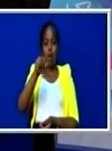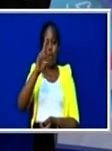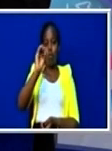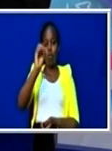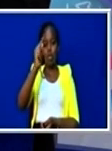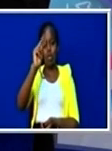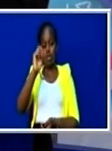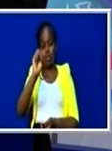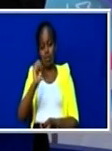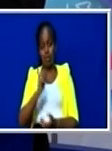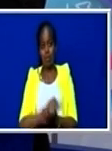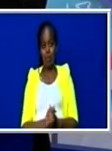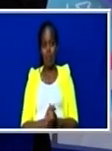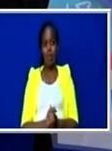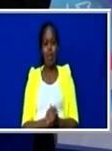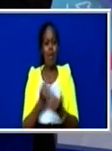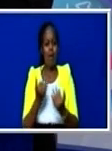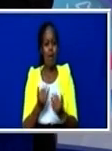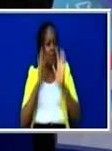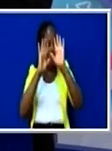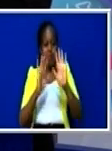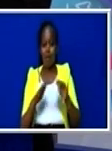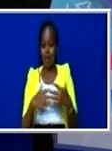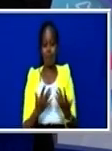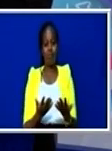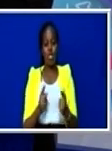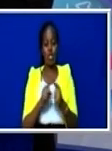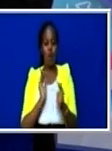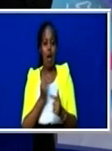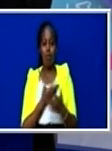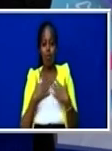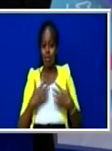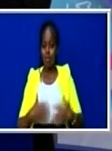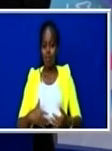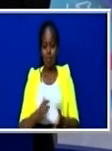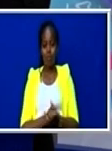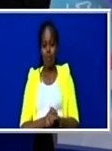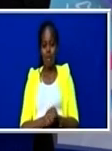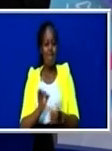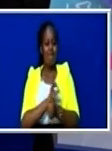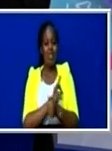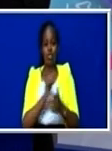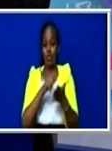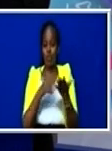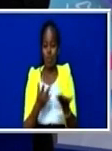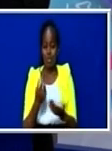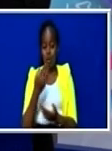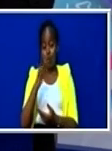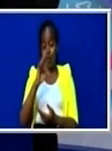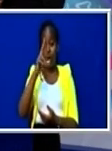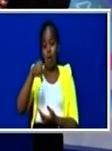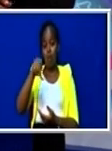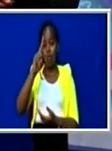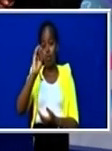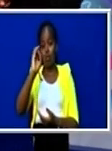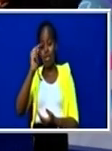proteins. Then, are they important to our bodies? What are the functions of proteins in